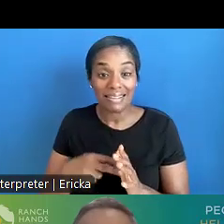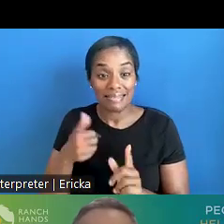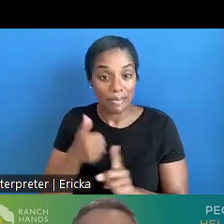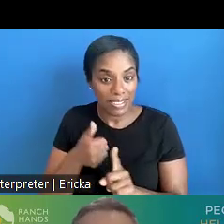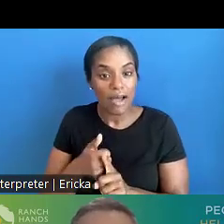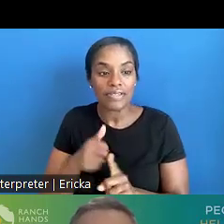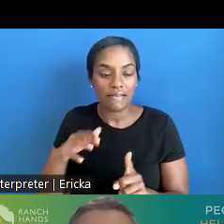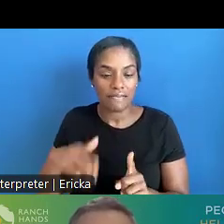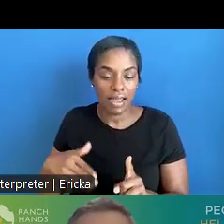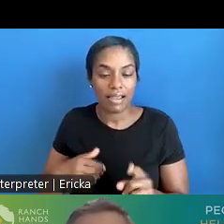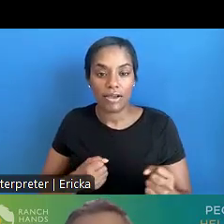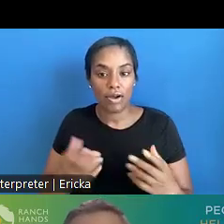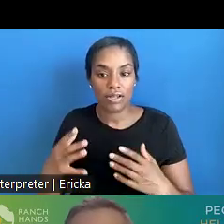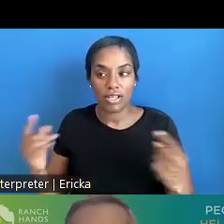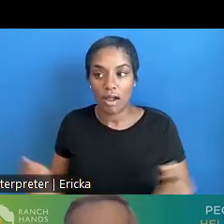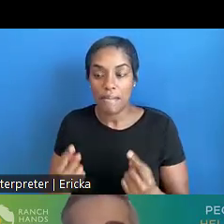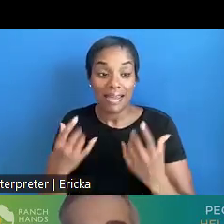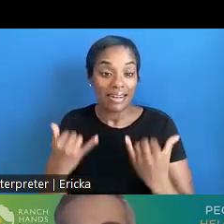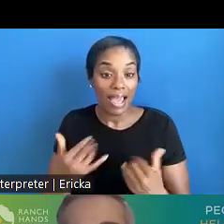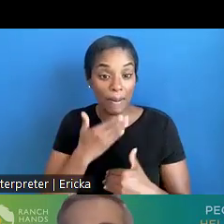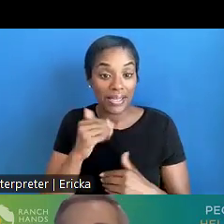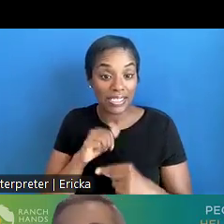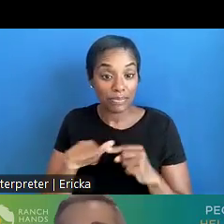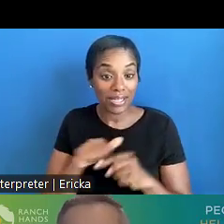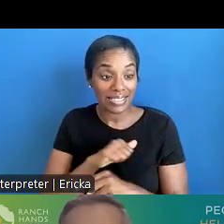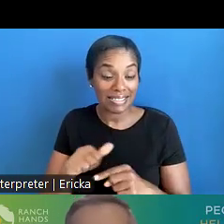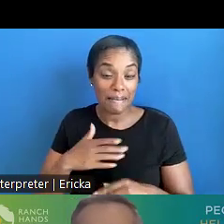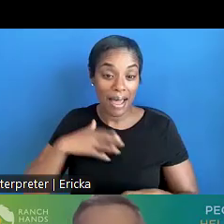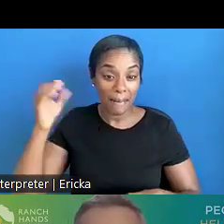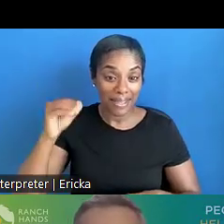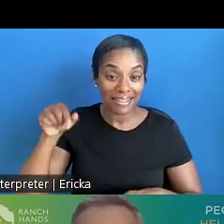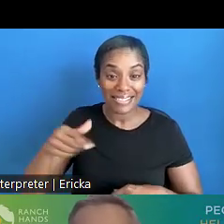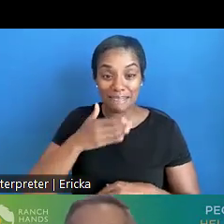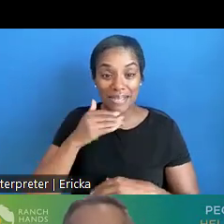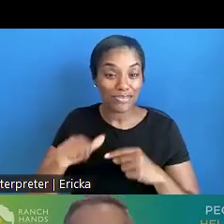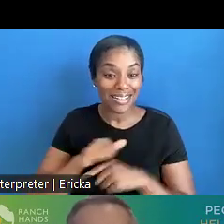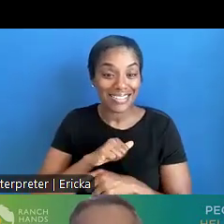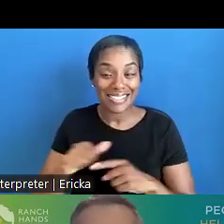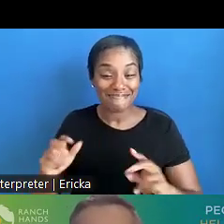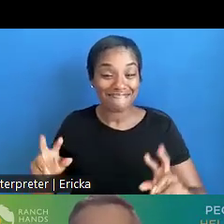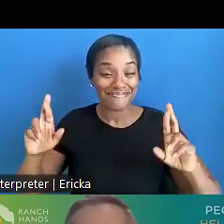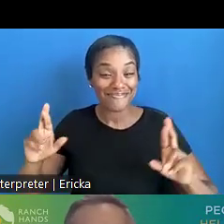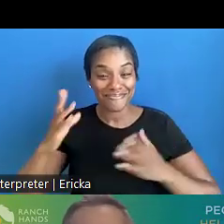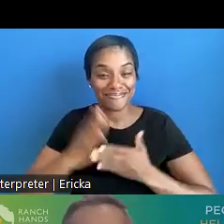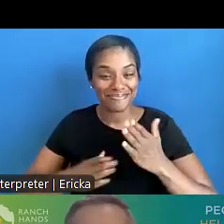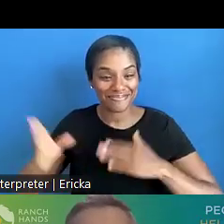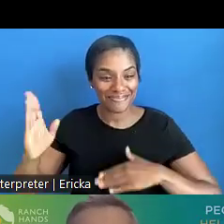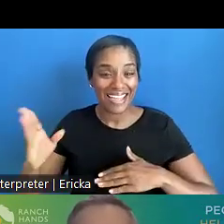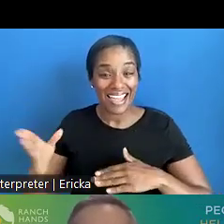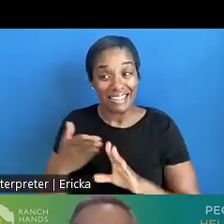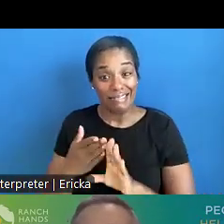So, getting into best practices, which is always, in my opinion at least, the fun part, the hopeful part of the presentation, because the rest is pretty